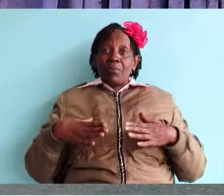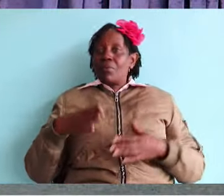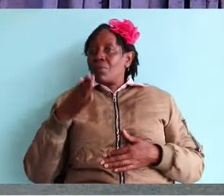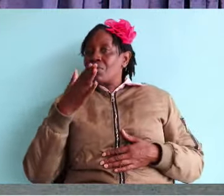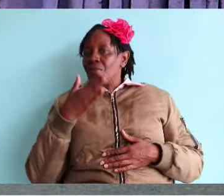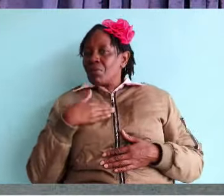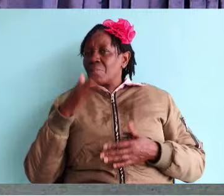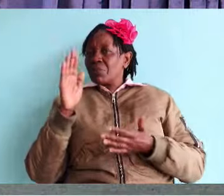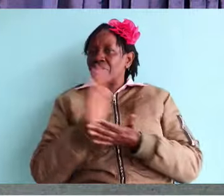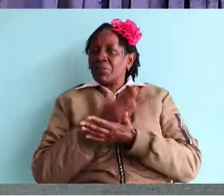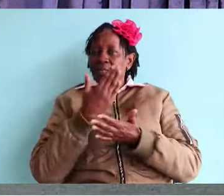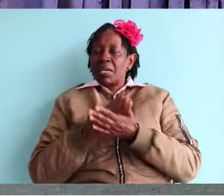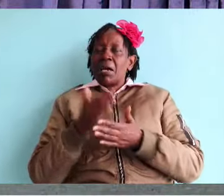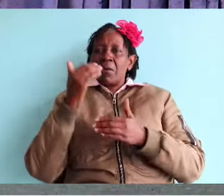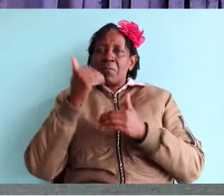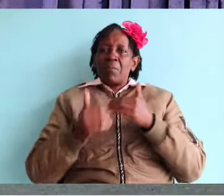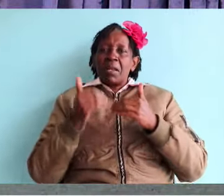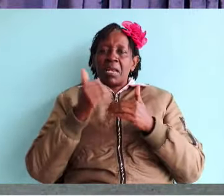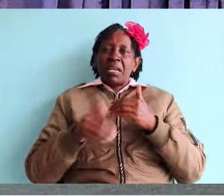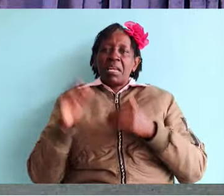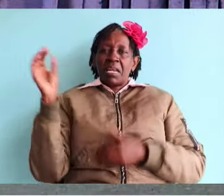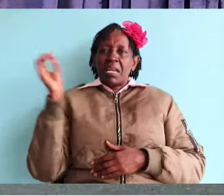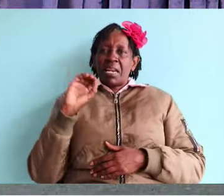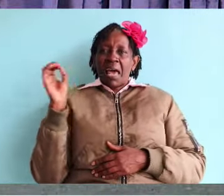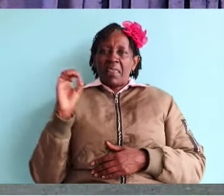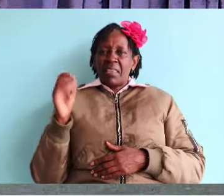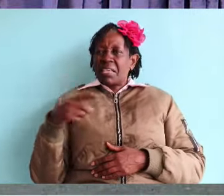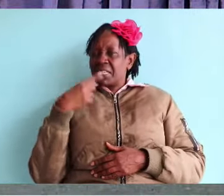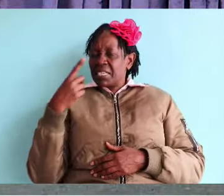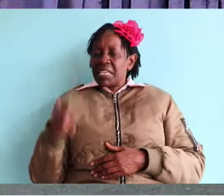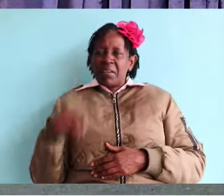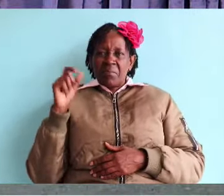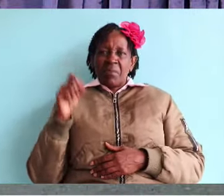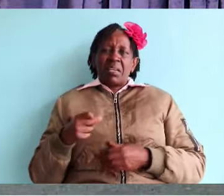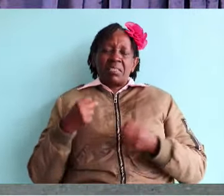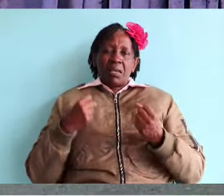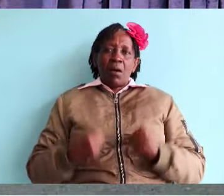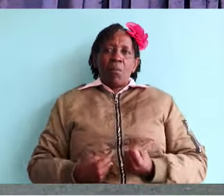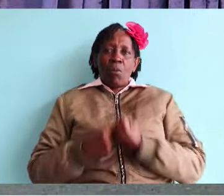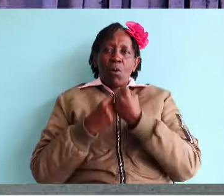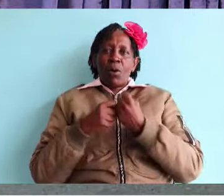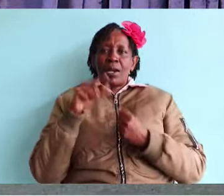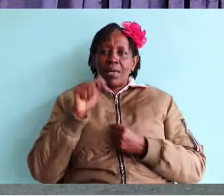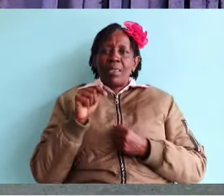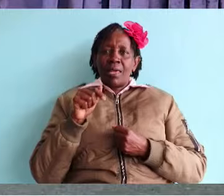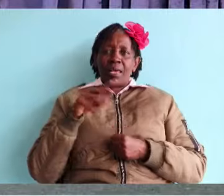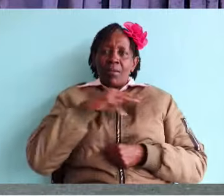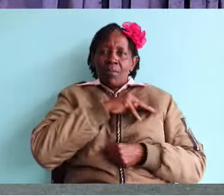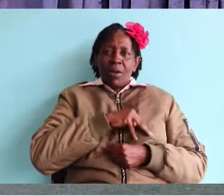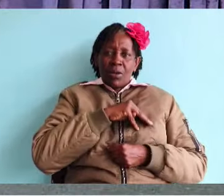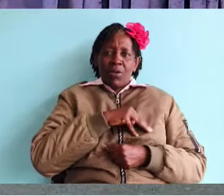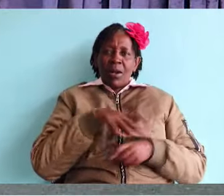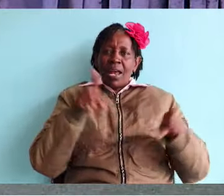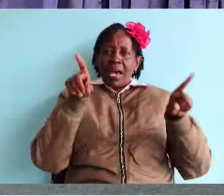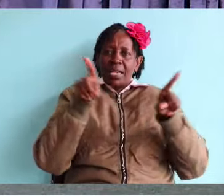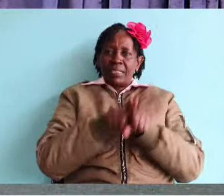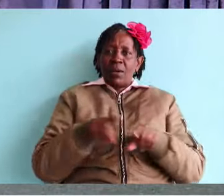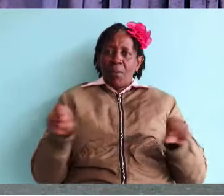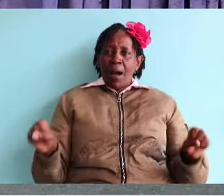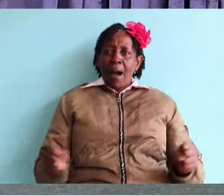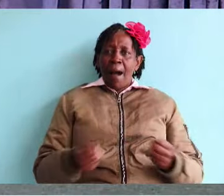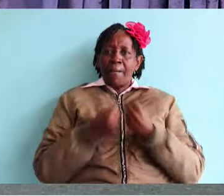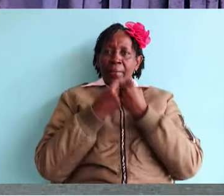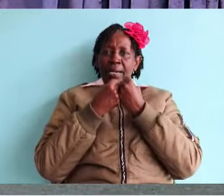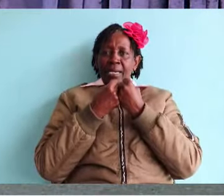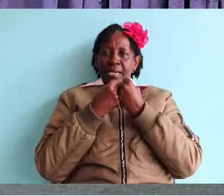bread, and they are giving the conditions for them to support this mission. And sometimes we find even